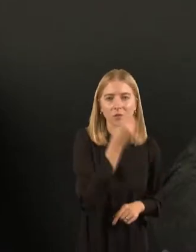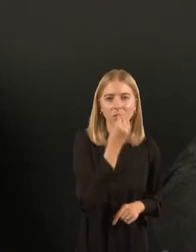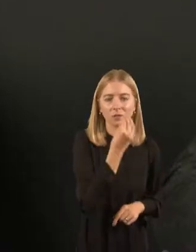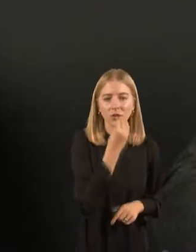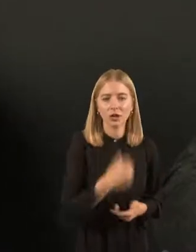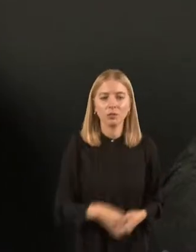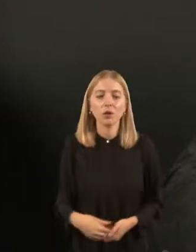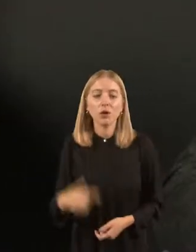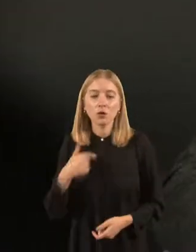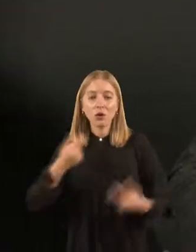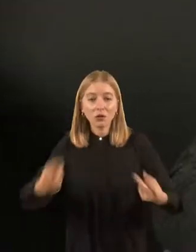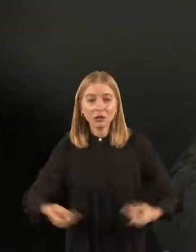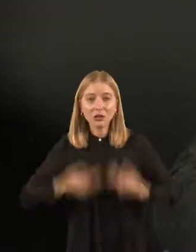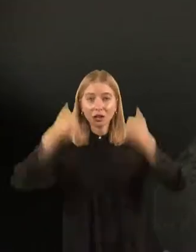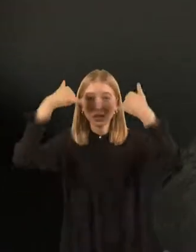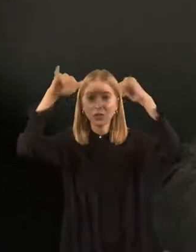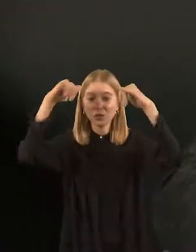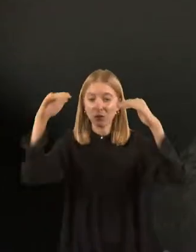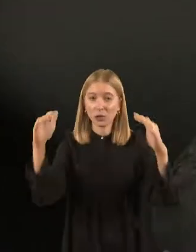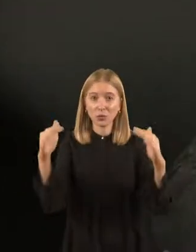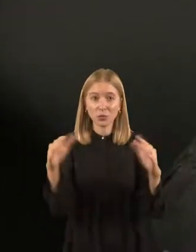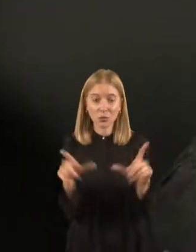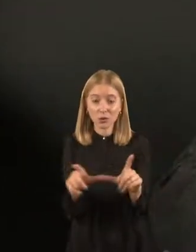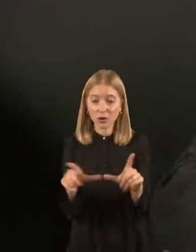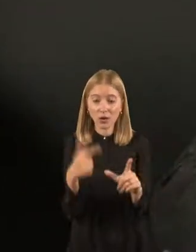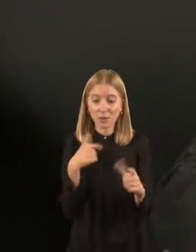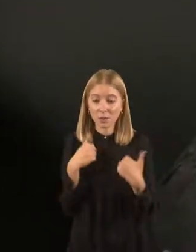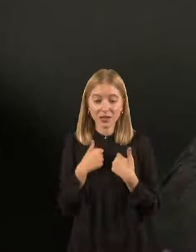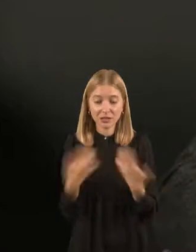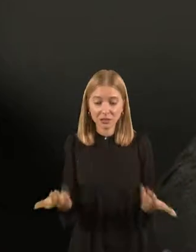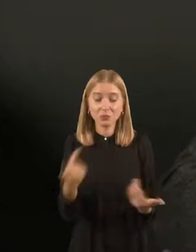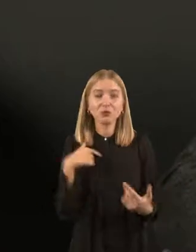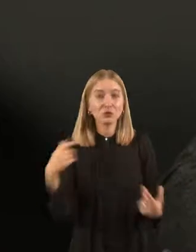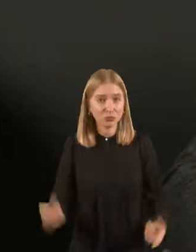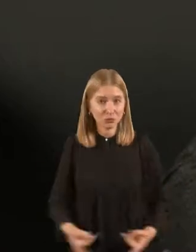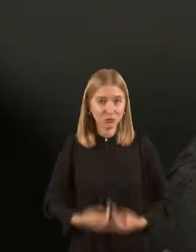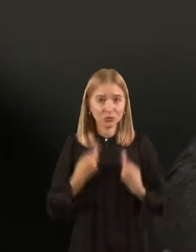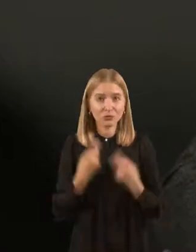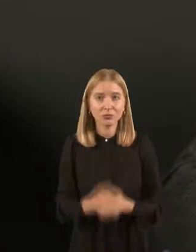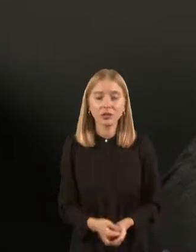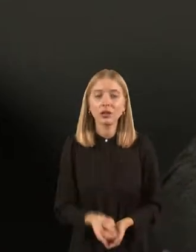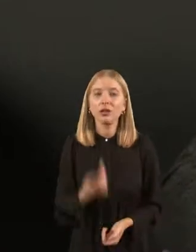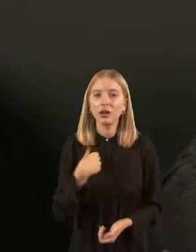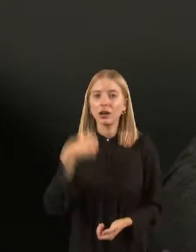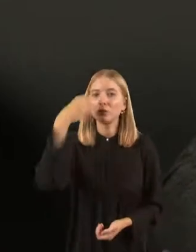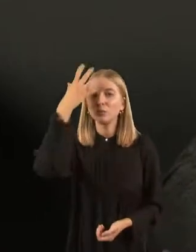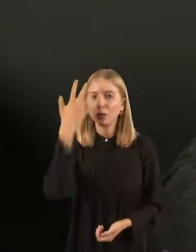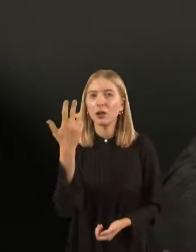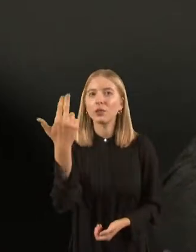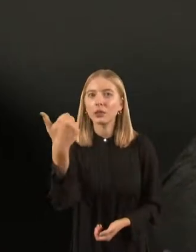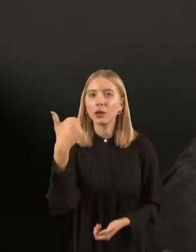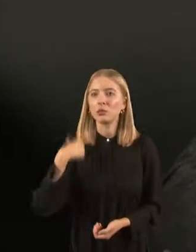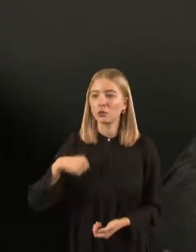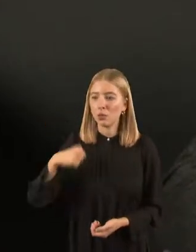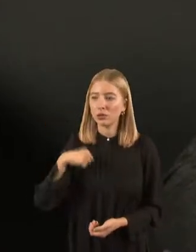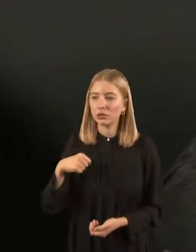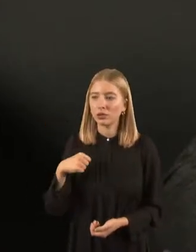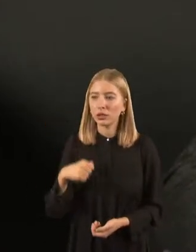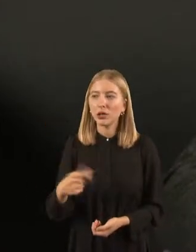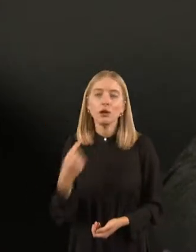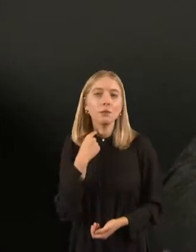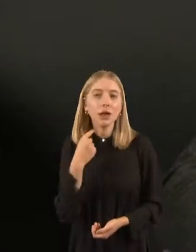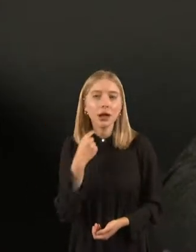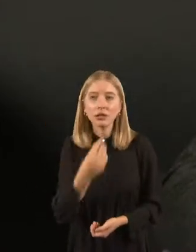is environmentally damaging. So the focus now is on plant production. And, for example, I am happy